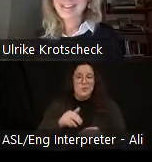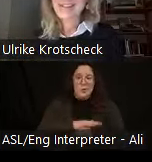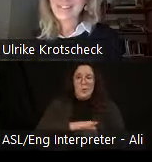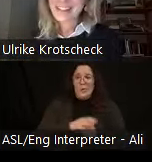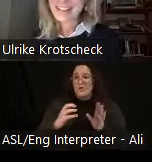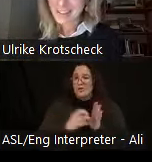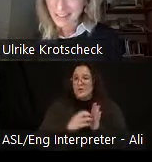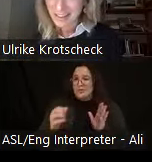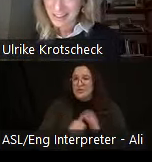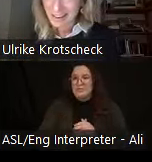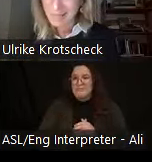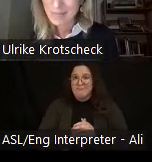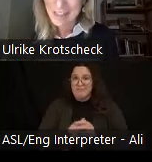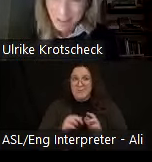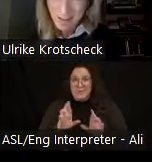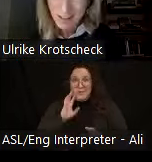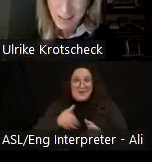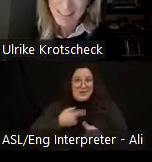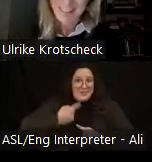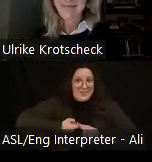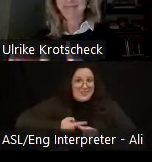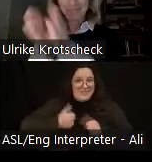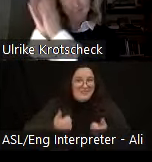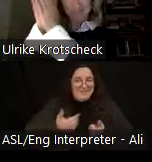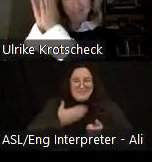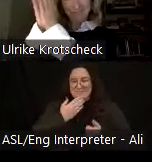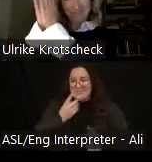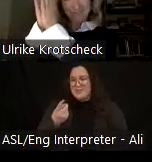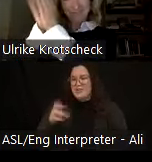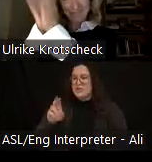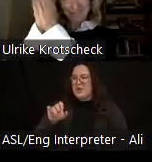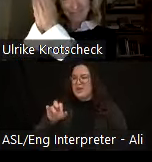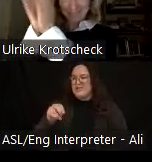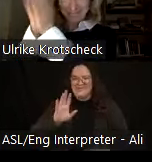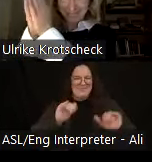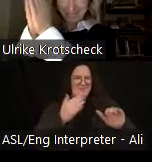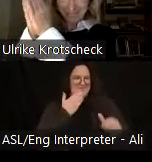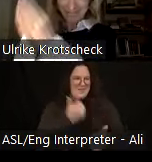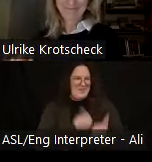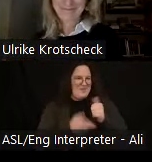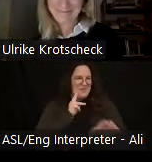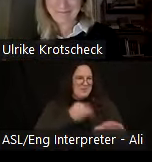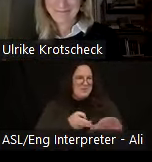and tune in for the next Archaeology Hour. Thank you, Dr. Austin. Bye. Thank you all for joining.